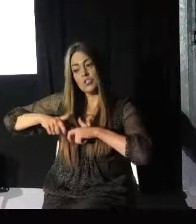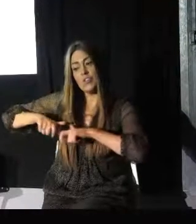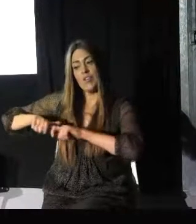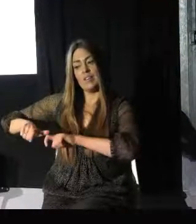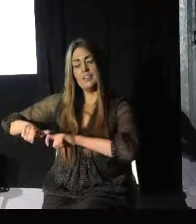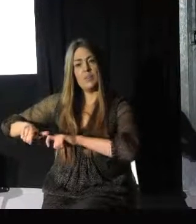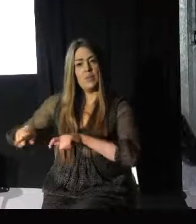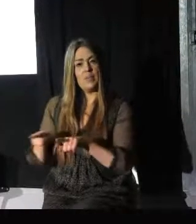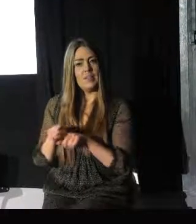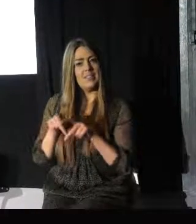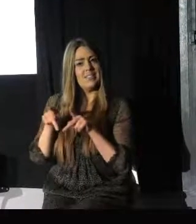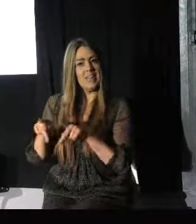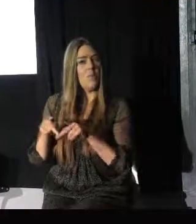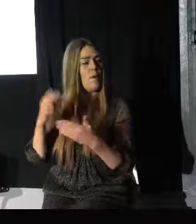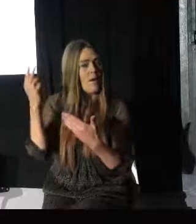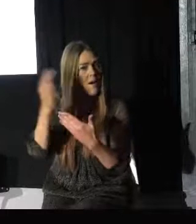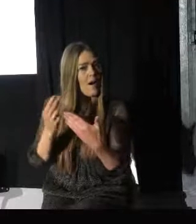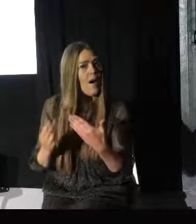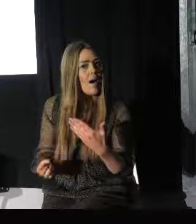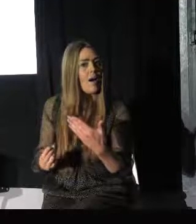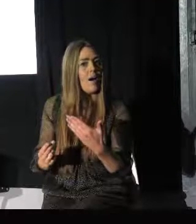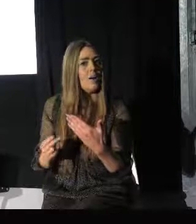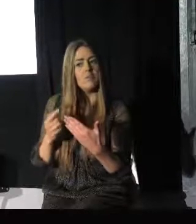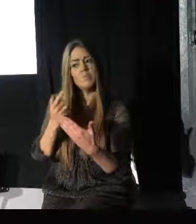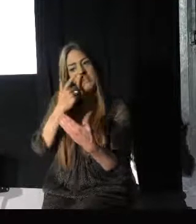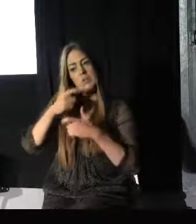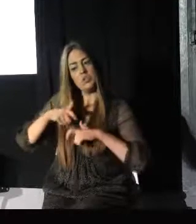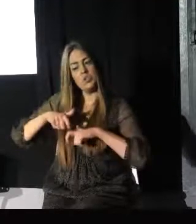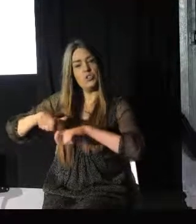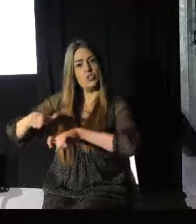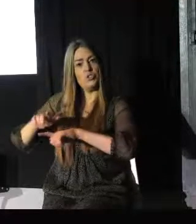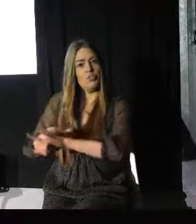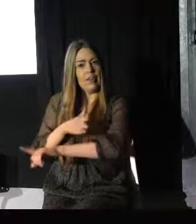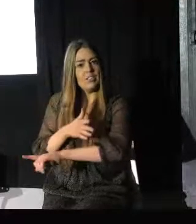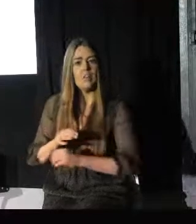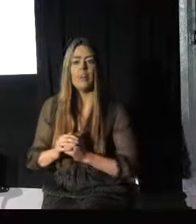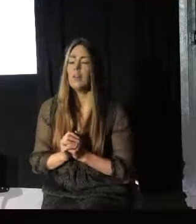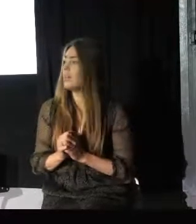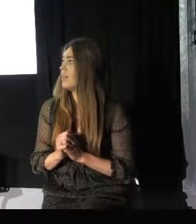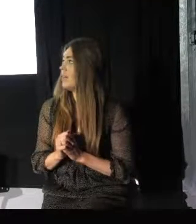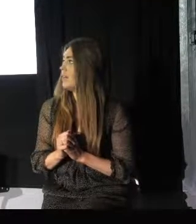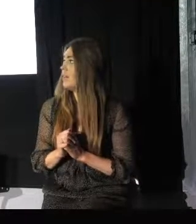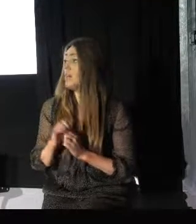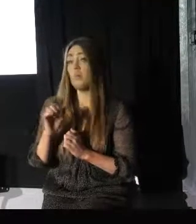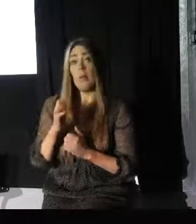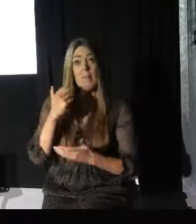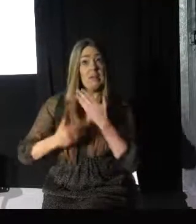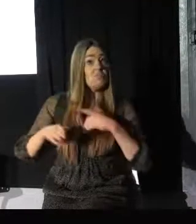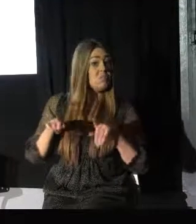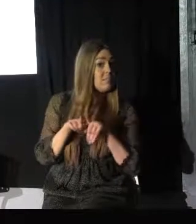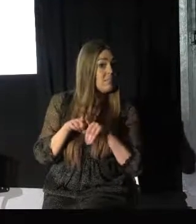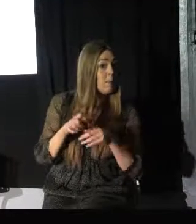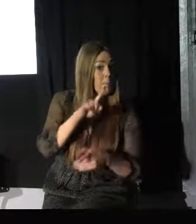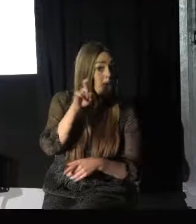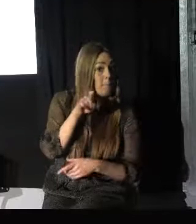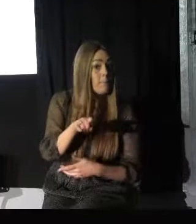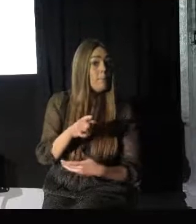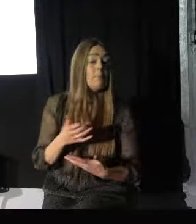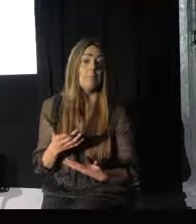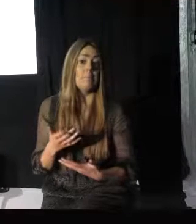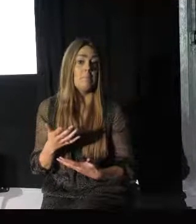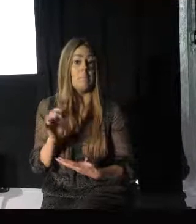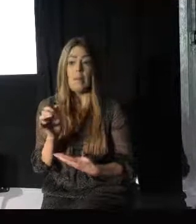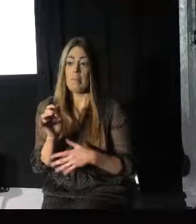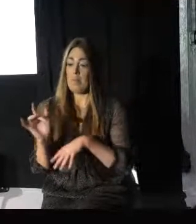the same way as a work of art might be said to be durational. Maybe history is like that as well. Maybe it's